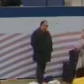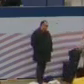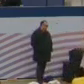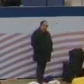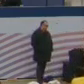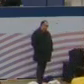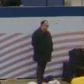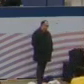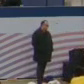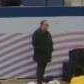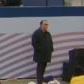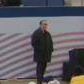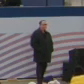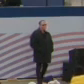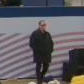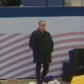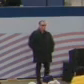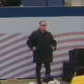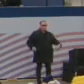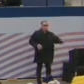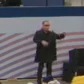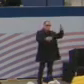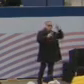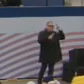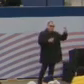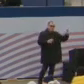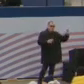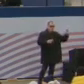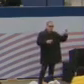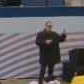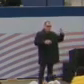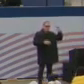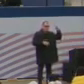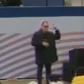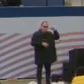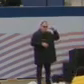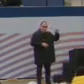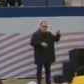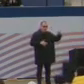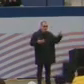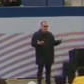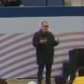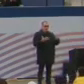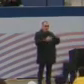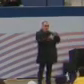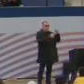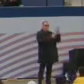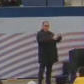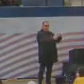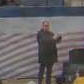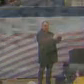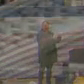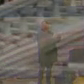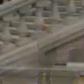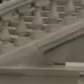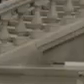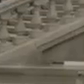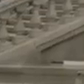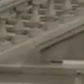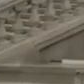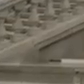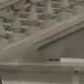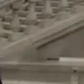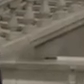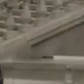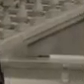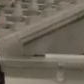more meat and potato issues of stopping street crime and violence and shootings. Because we wake